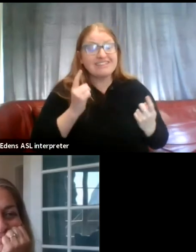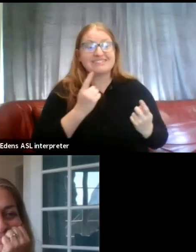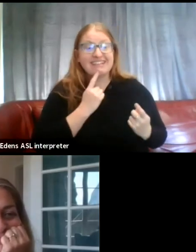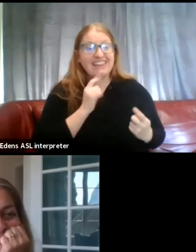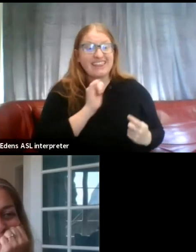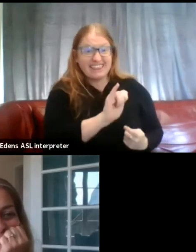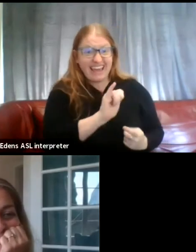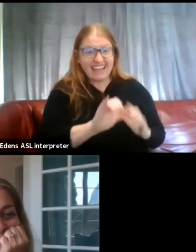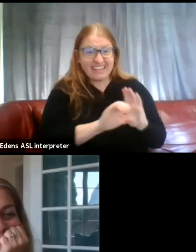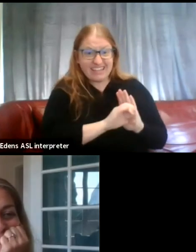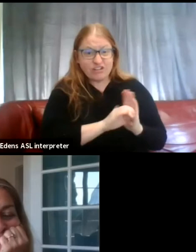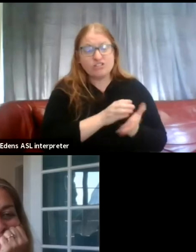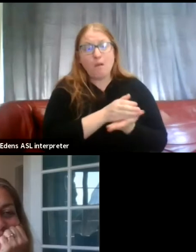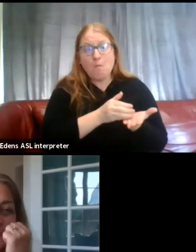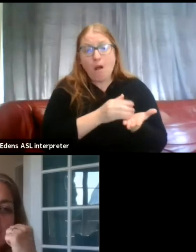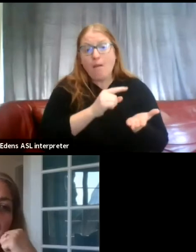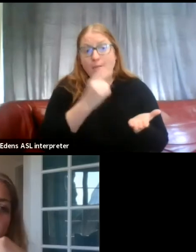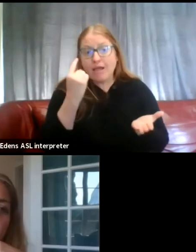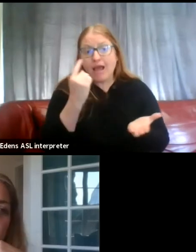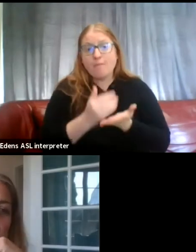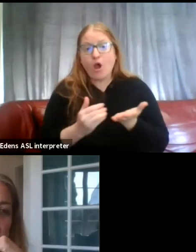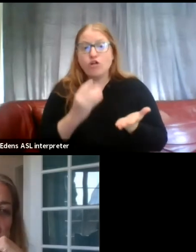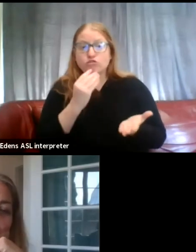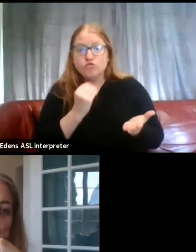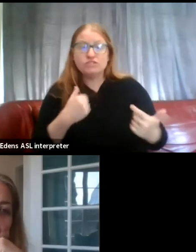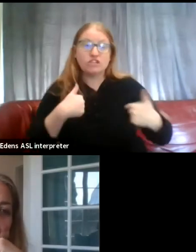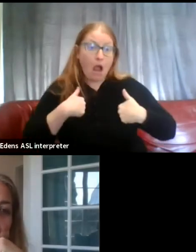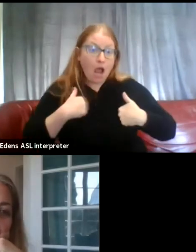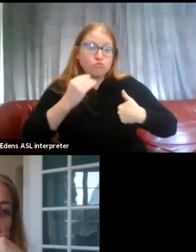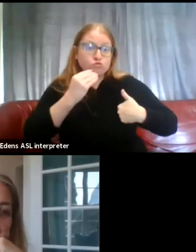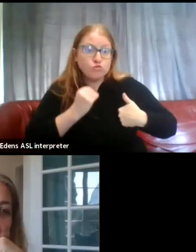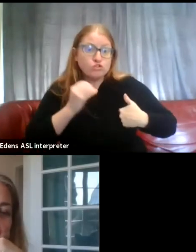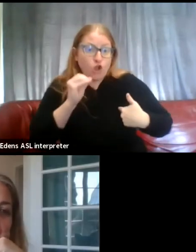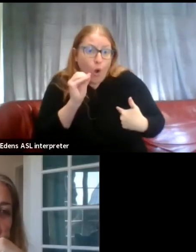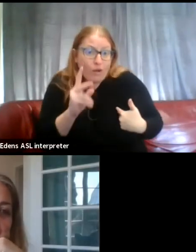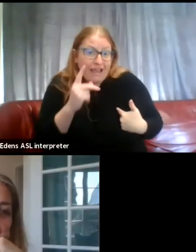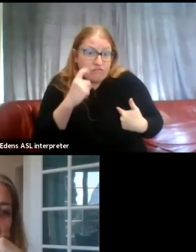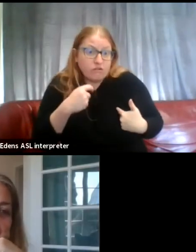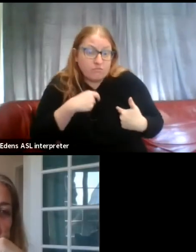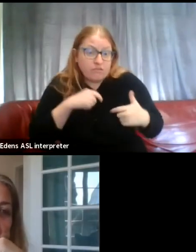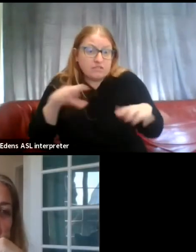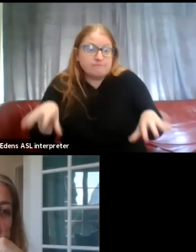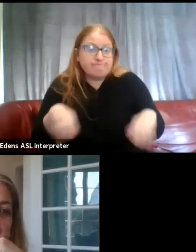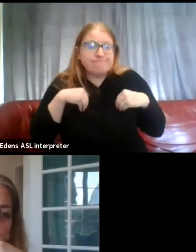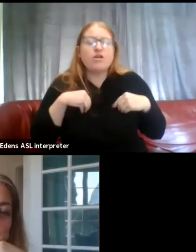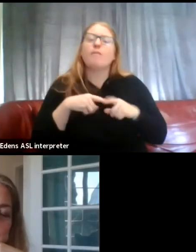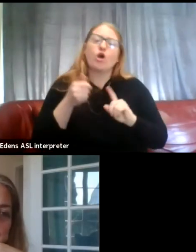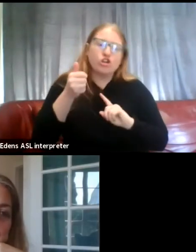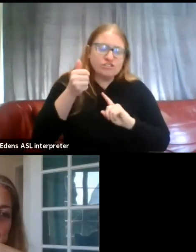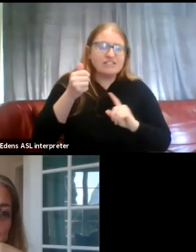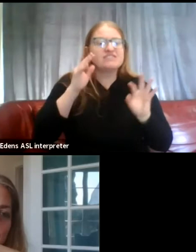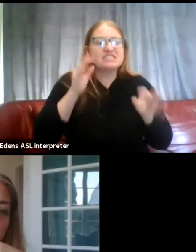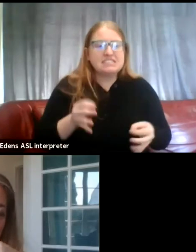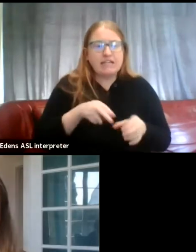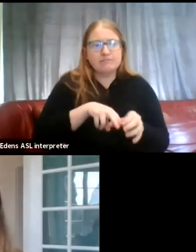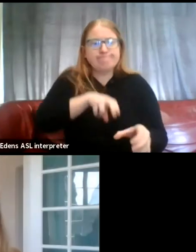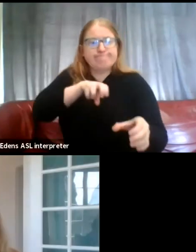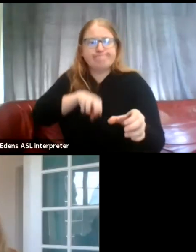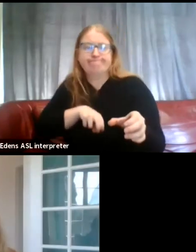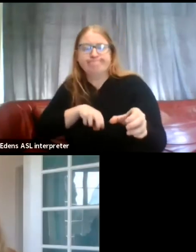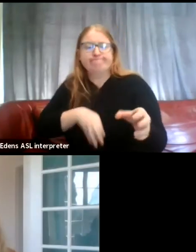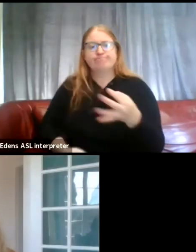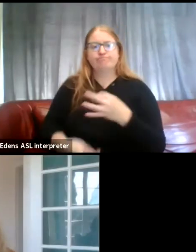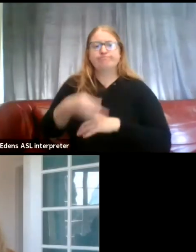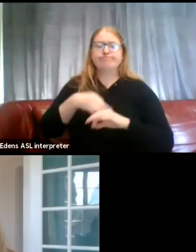is half Black, half Jewish. I'm Jewish. Yeah. So it's okay for me to play the role. And she ended up stepping down from it. I mean, it's